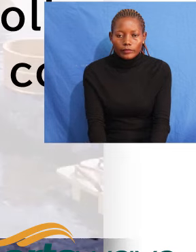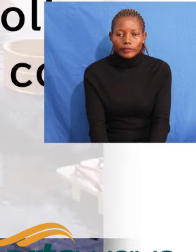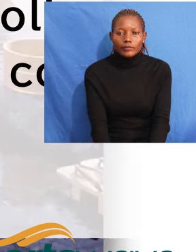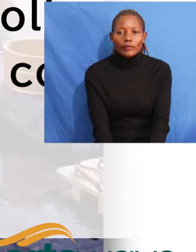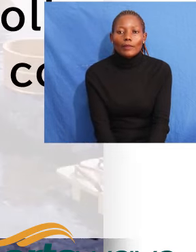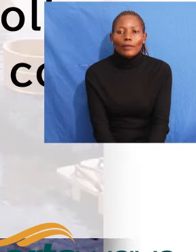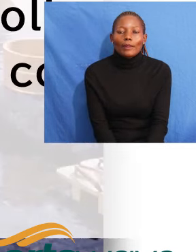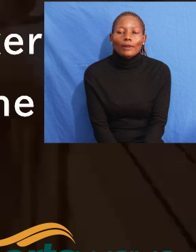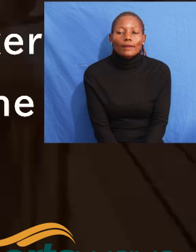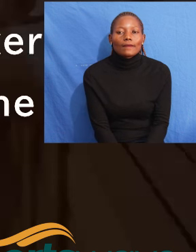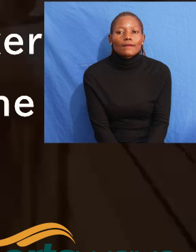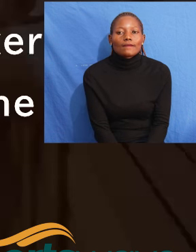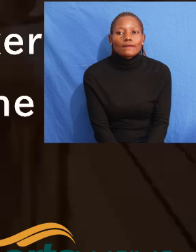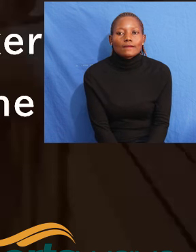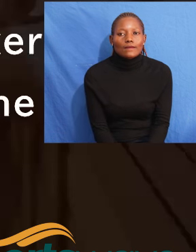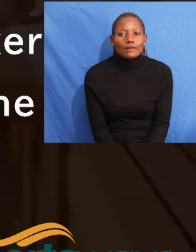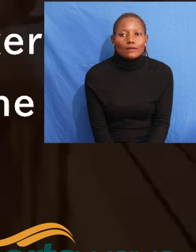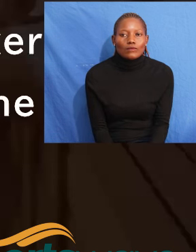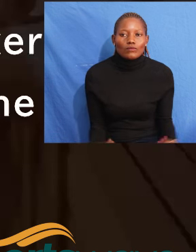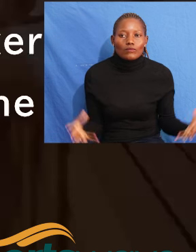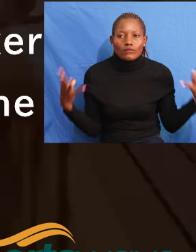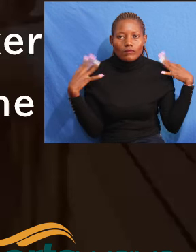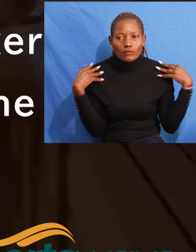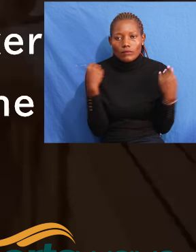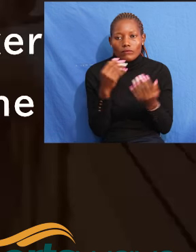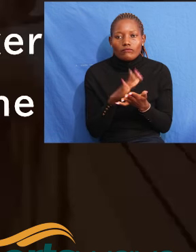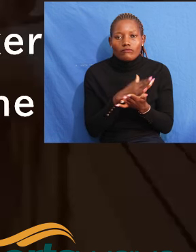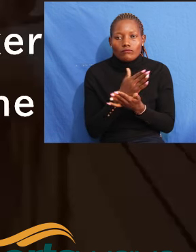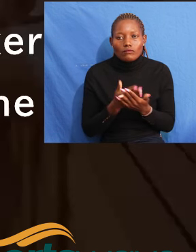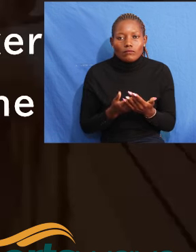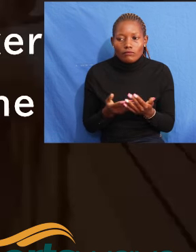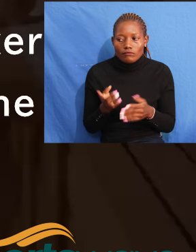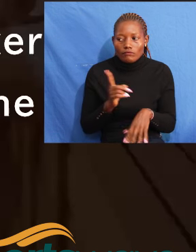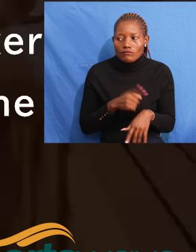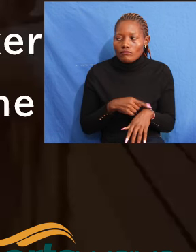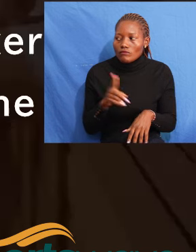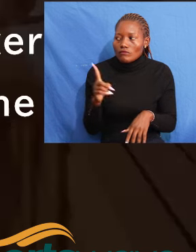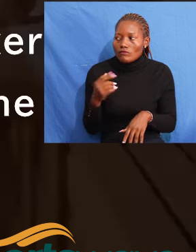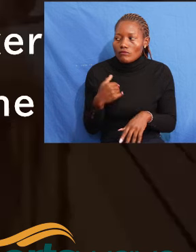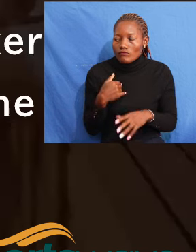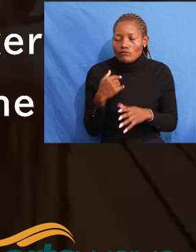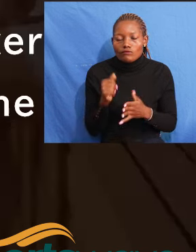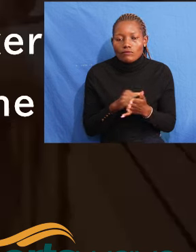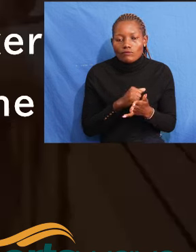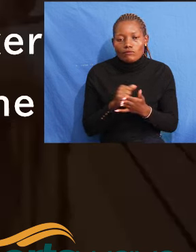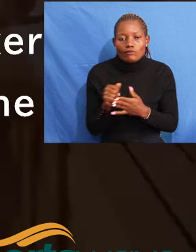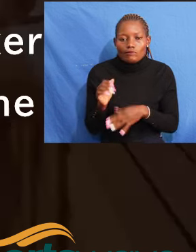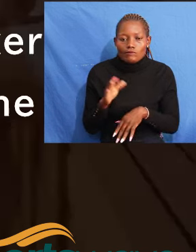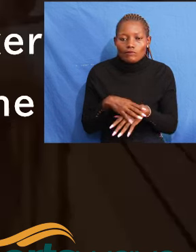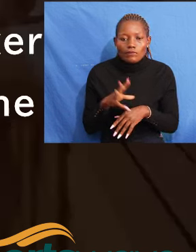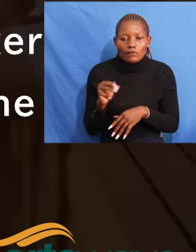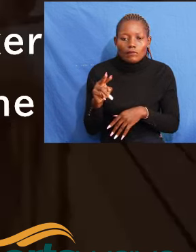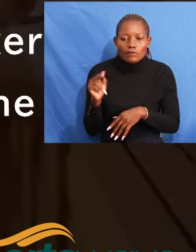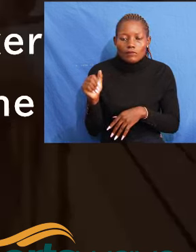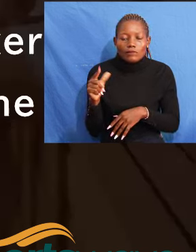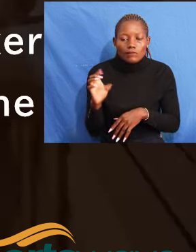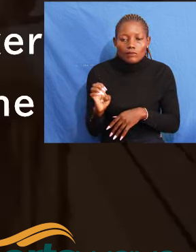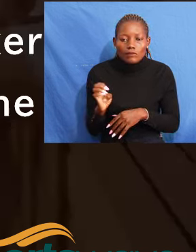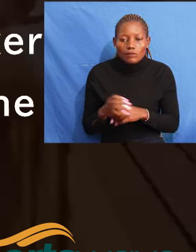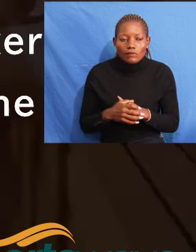So the practical application is like this. So when there is a muscle damage, when you're with the muscle damage